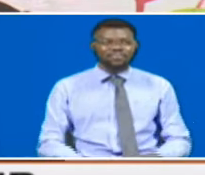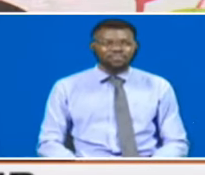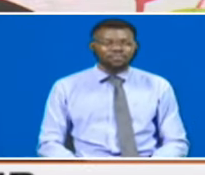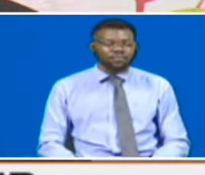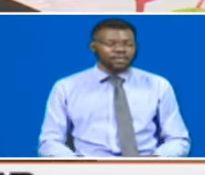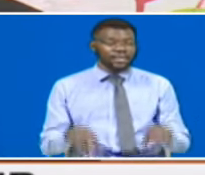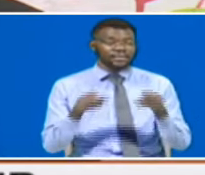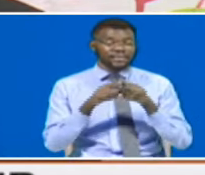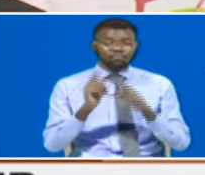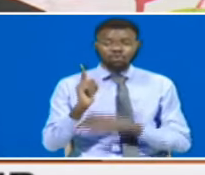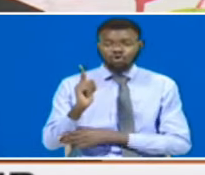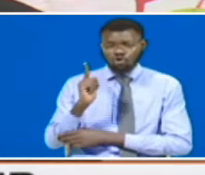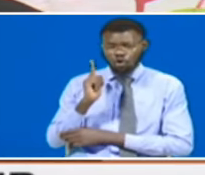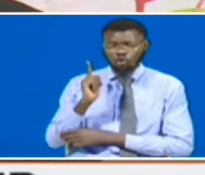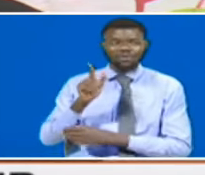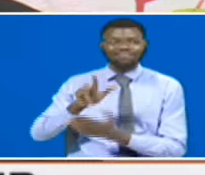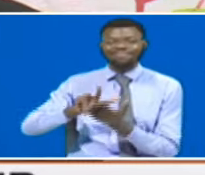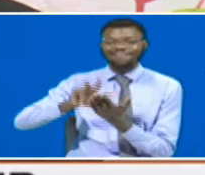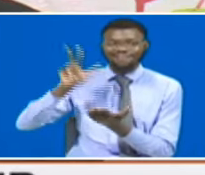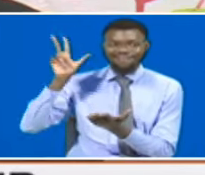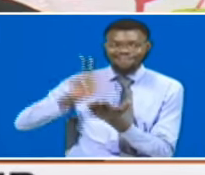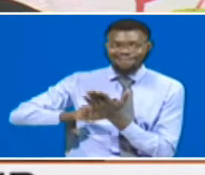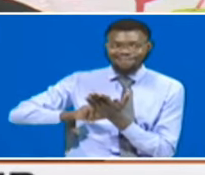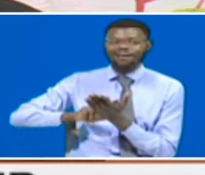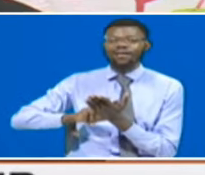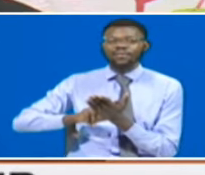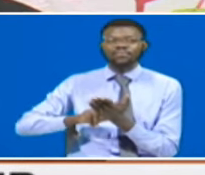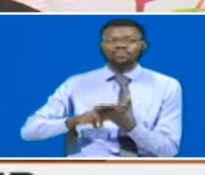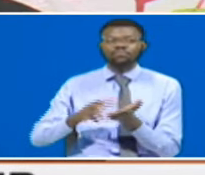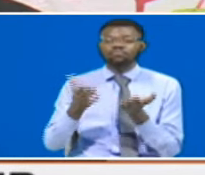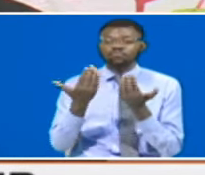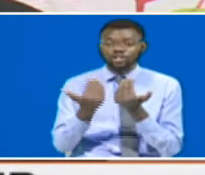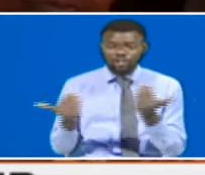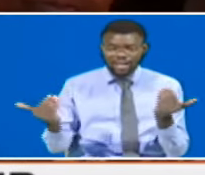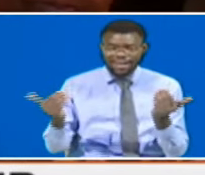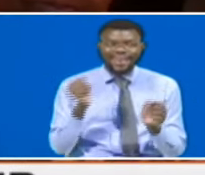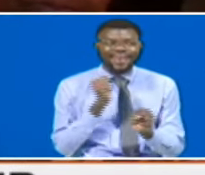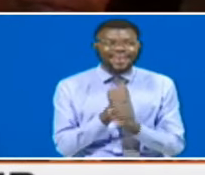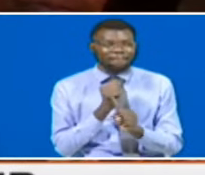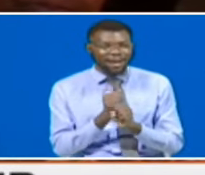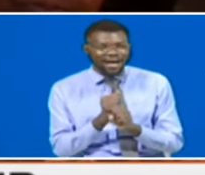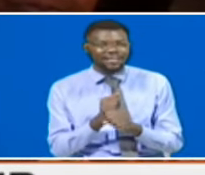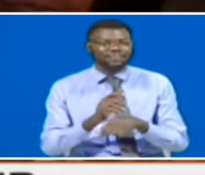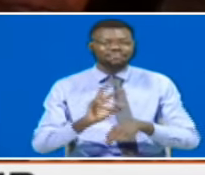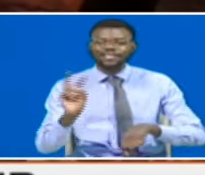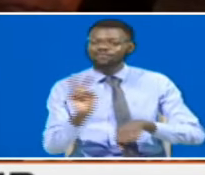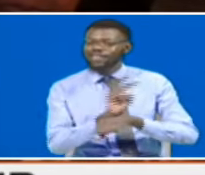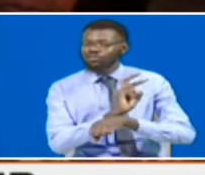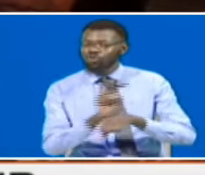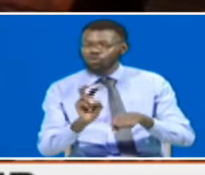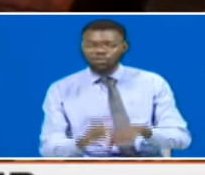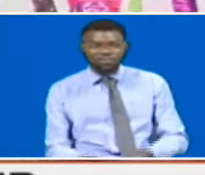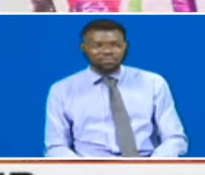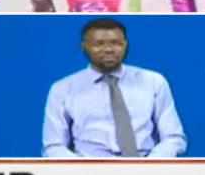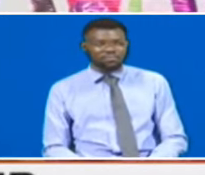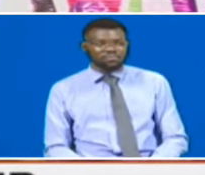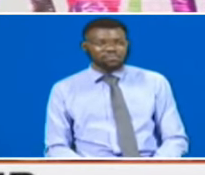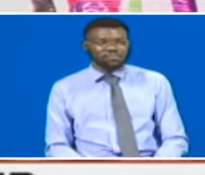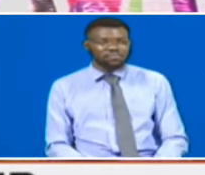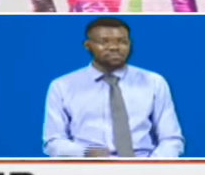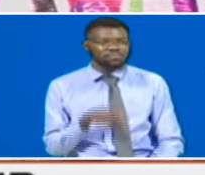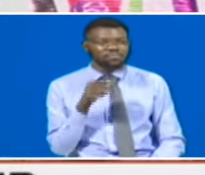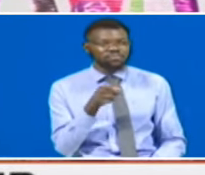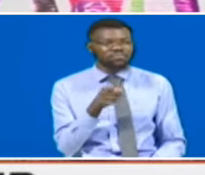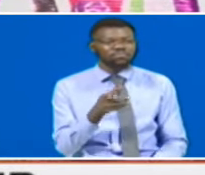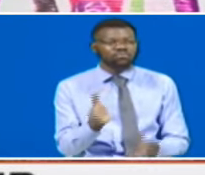enforcement of law through child labor-focused inspections. The exploitation has led to the